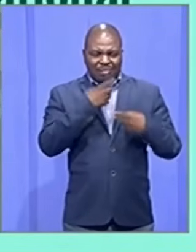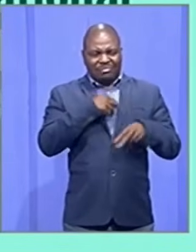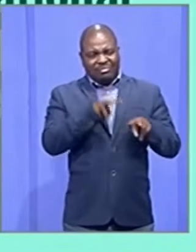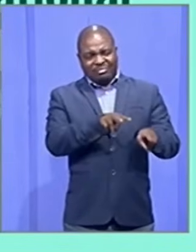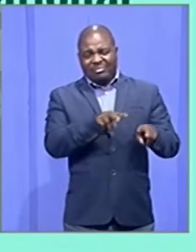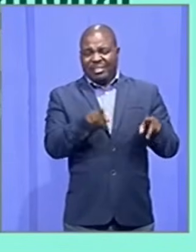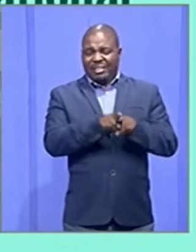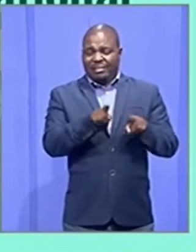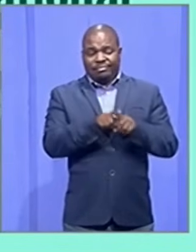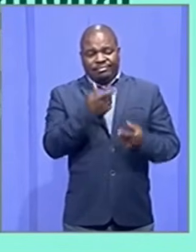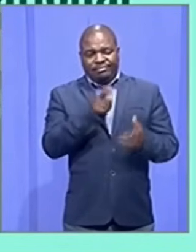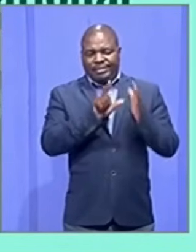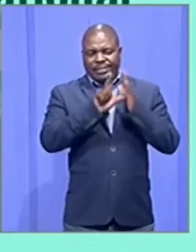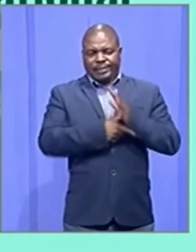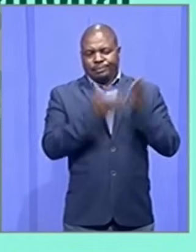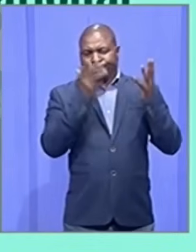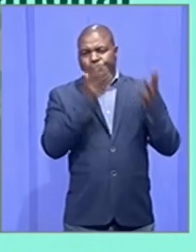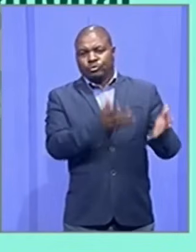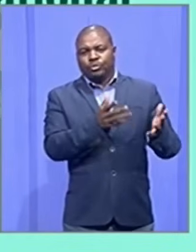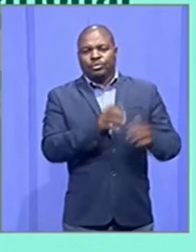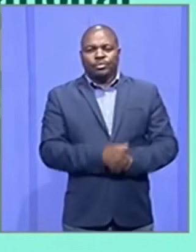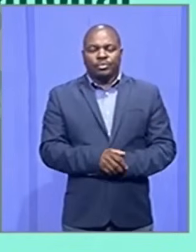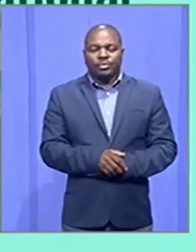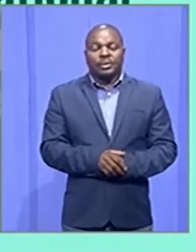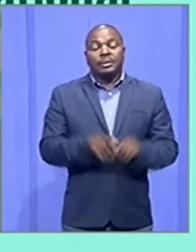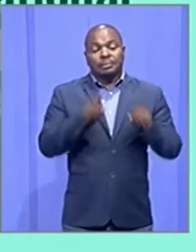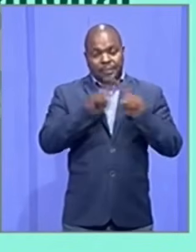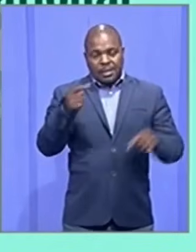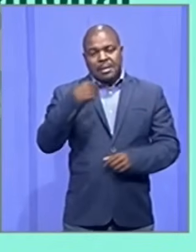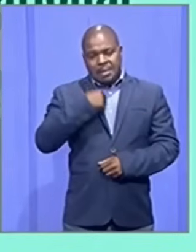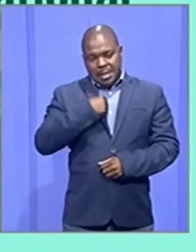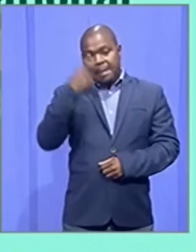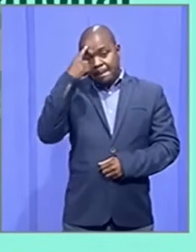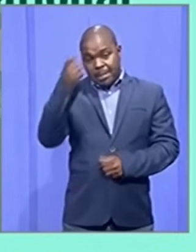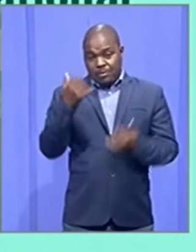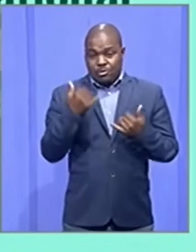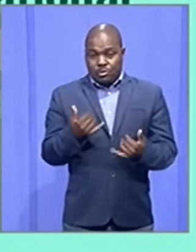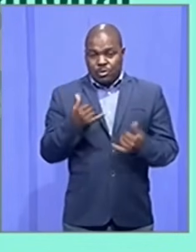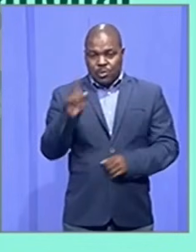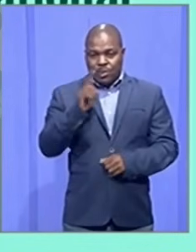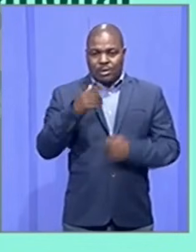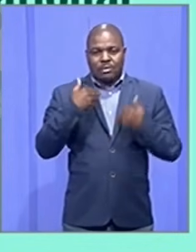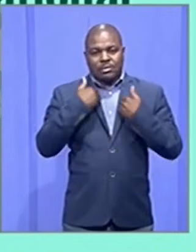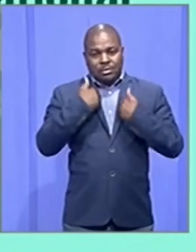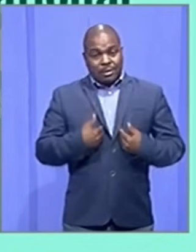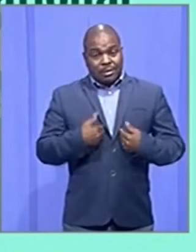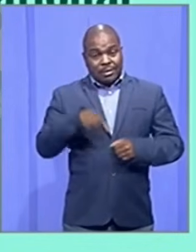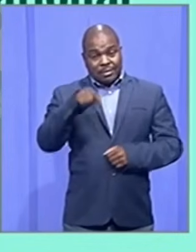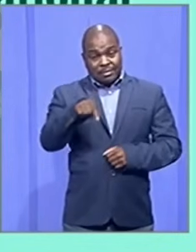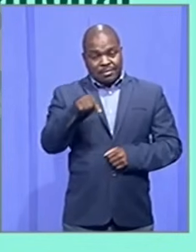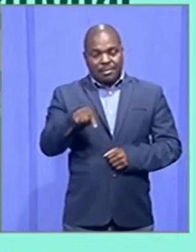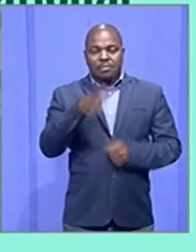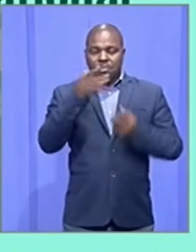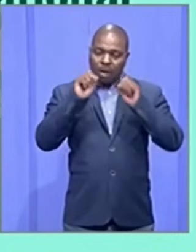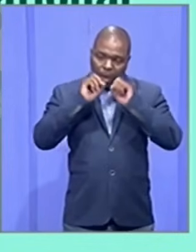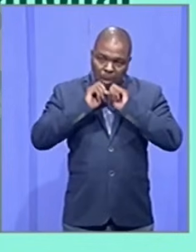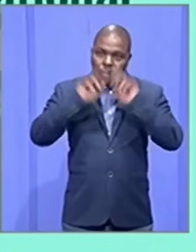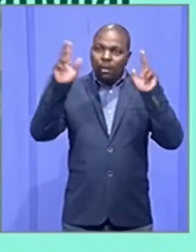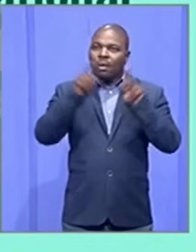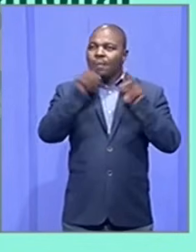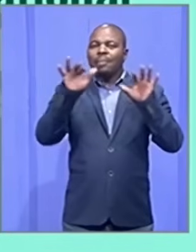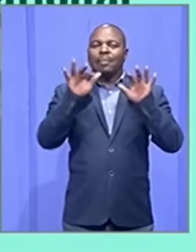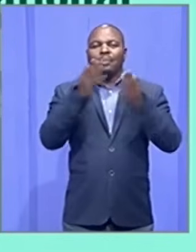ke batho ba sa itekanelang. Fela ke tshepa le ho dumela hore tsatsi lena la ka Sontaha le tla tlisa tlhokomediso setjhabeng